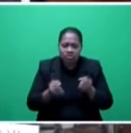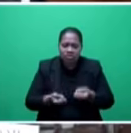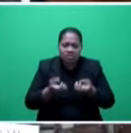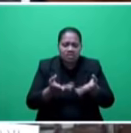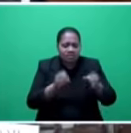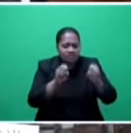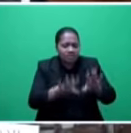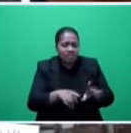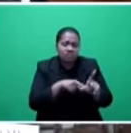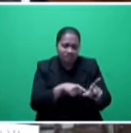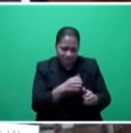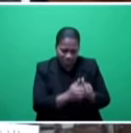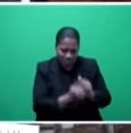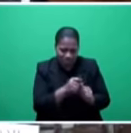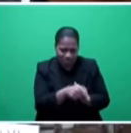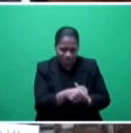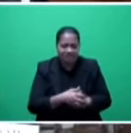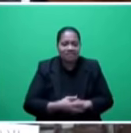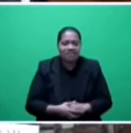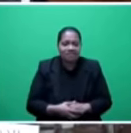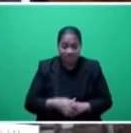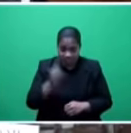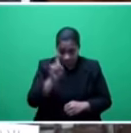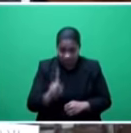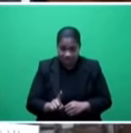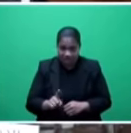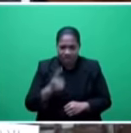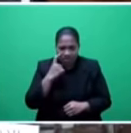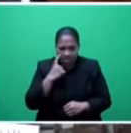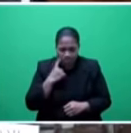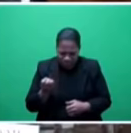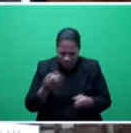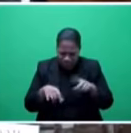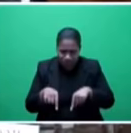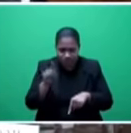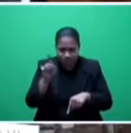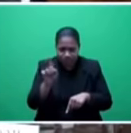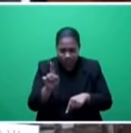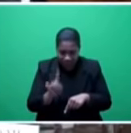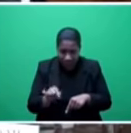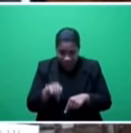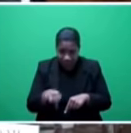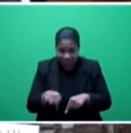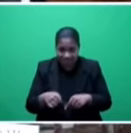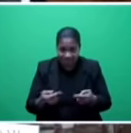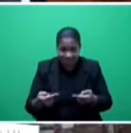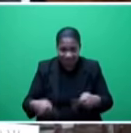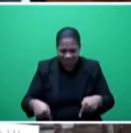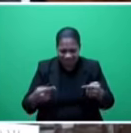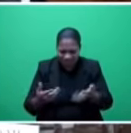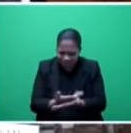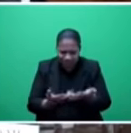brother. Today I shall try to contribute to this debate on the national budget of 2020 to 2021